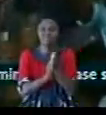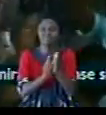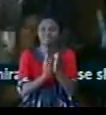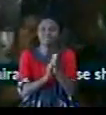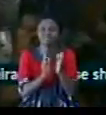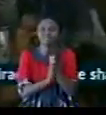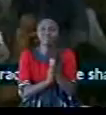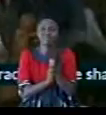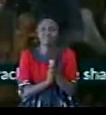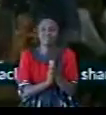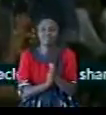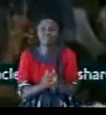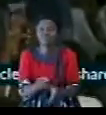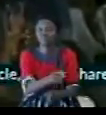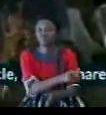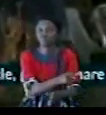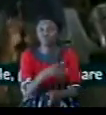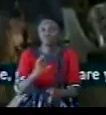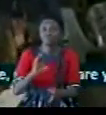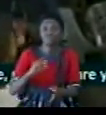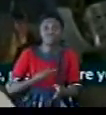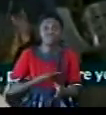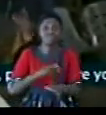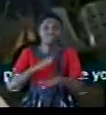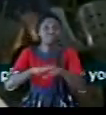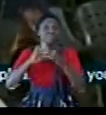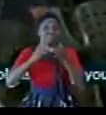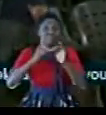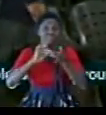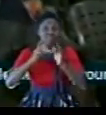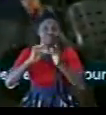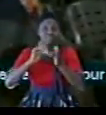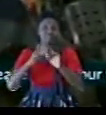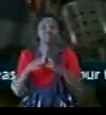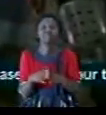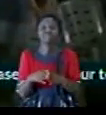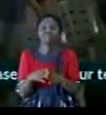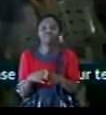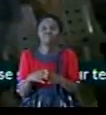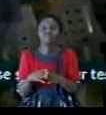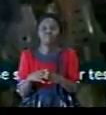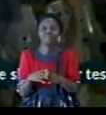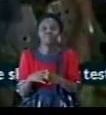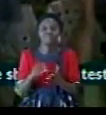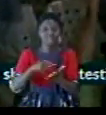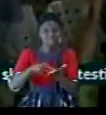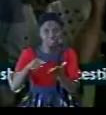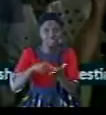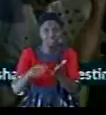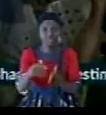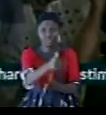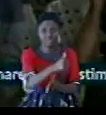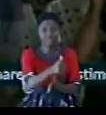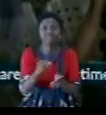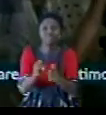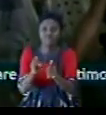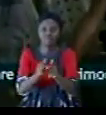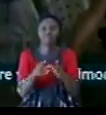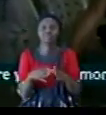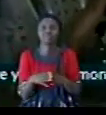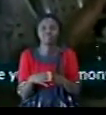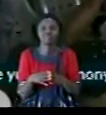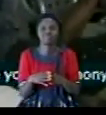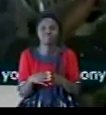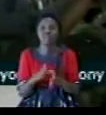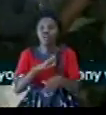And those of us online, on the social media platforms, check yourselves also. All over